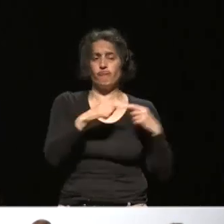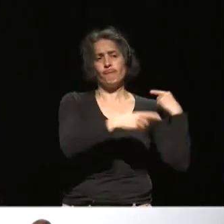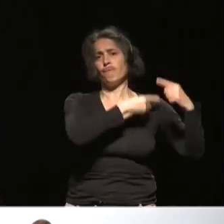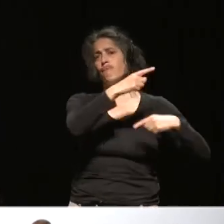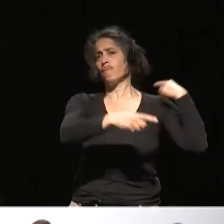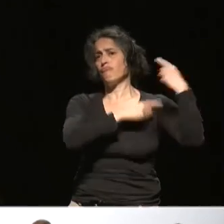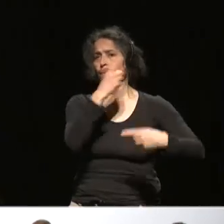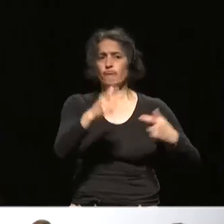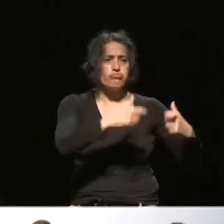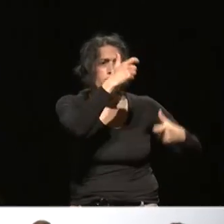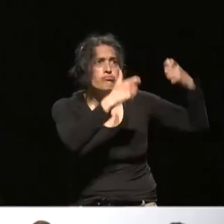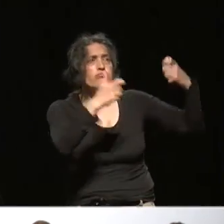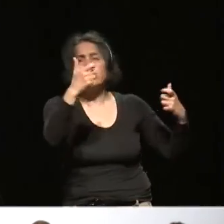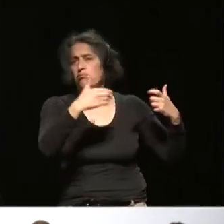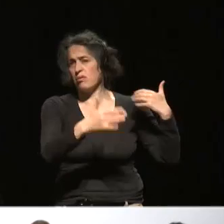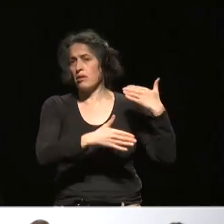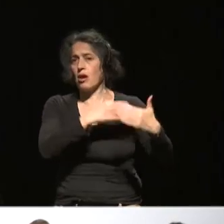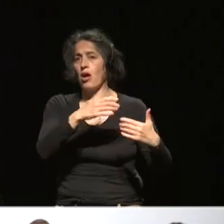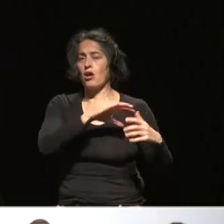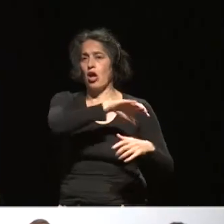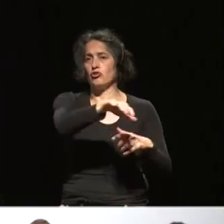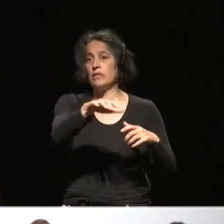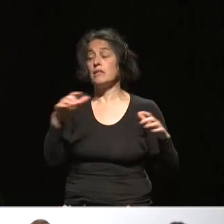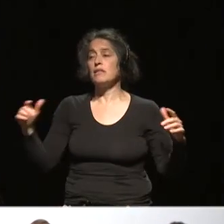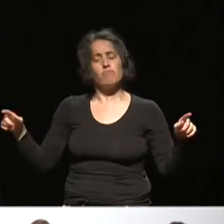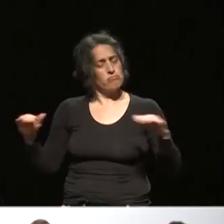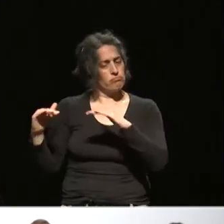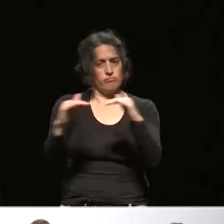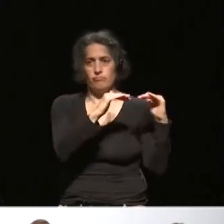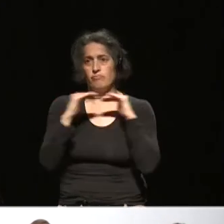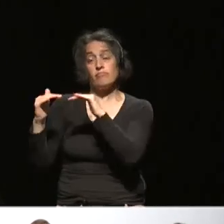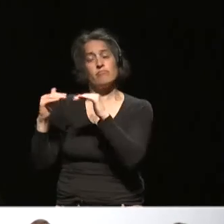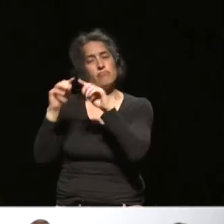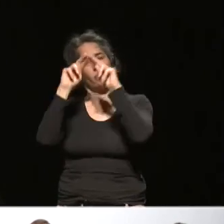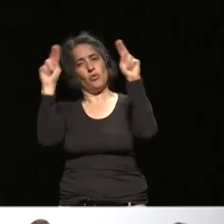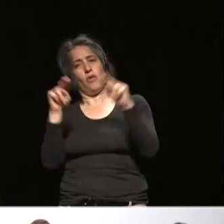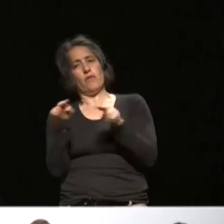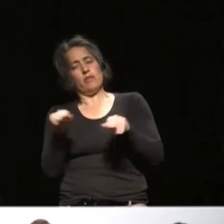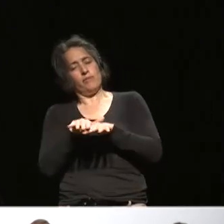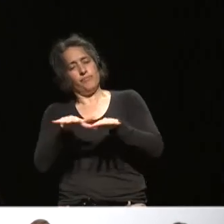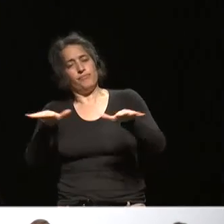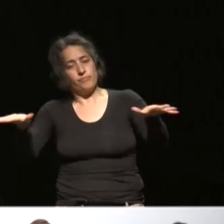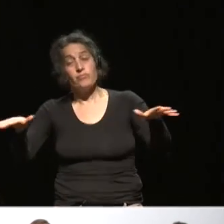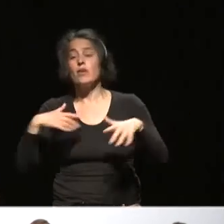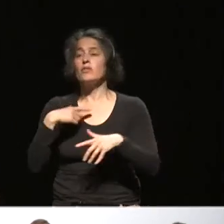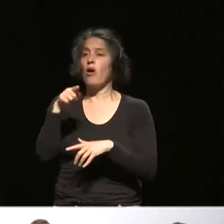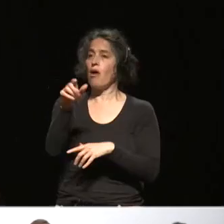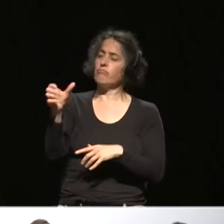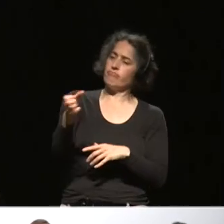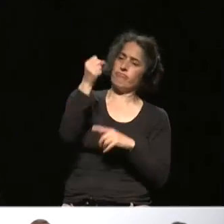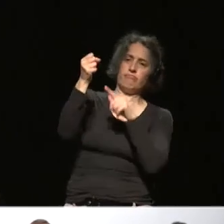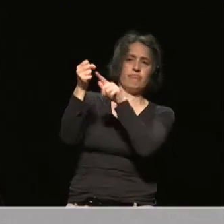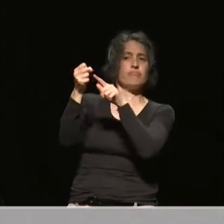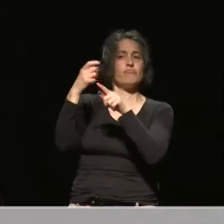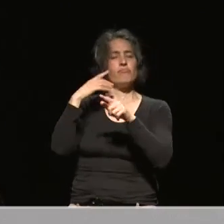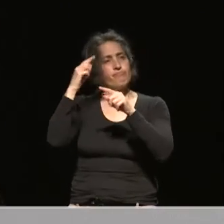key messages that could be, as a conclusion, strengthened in this high-level panel.